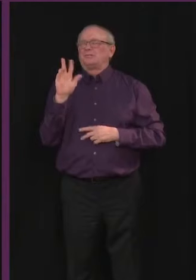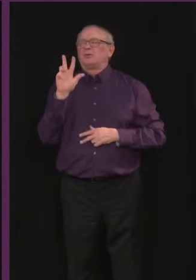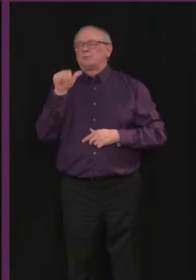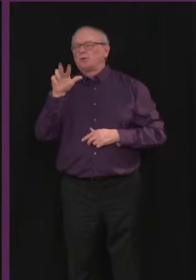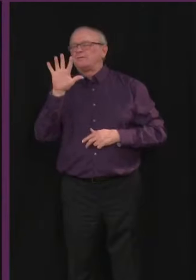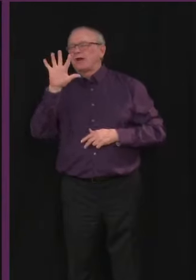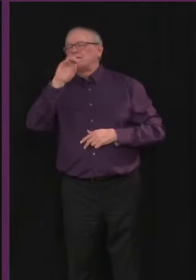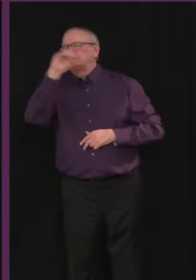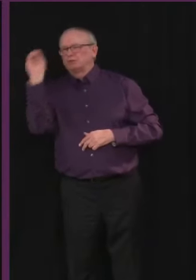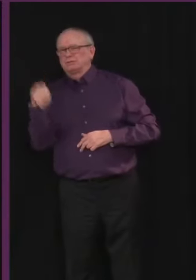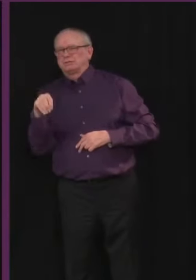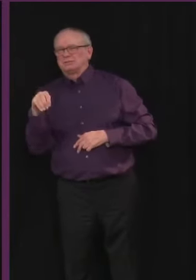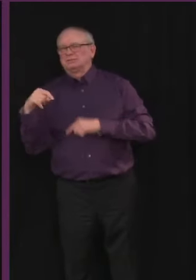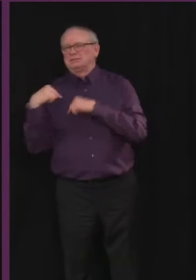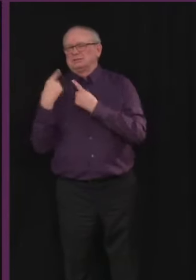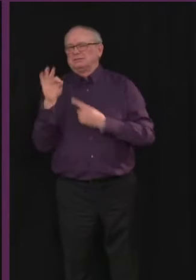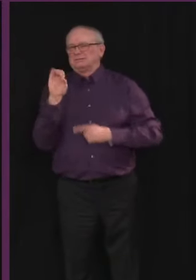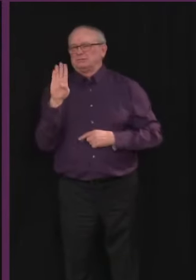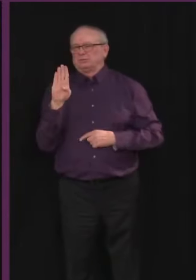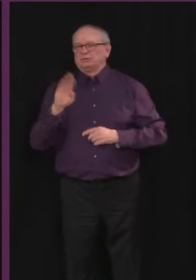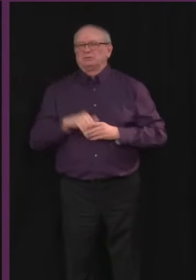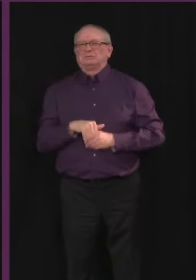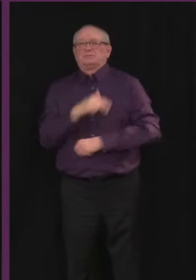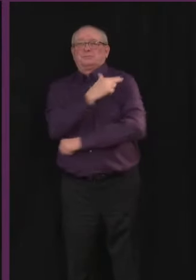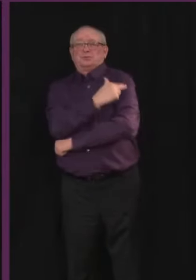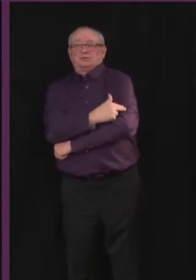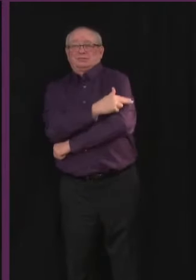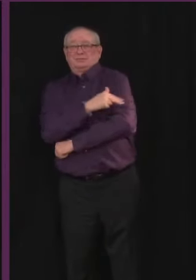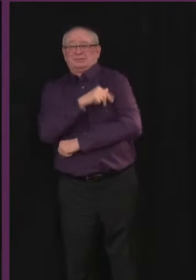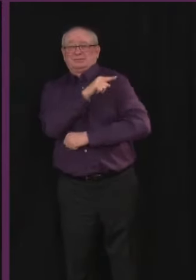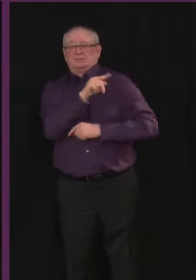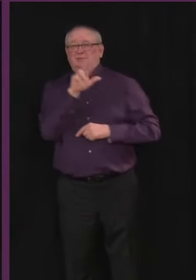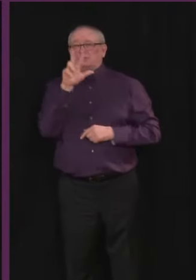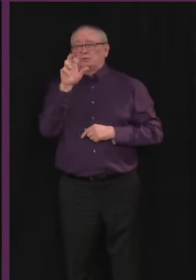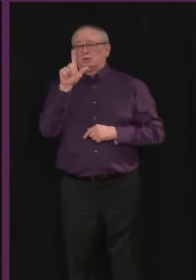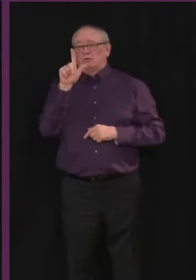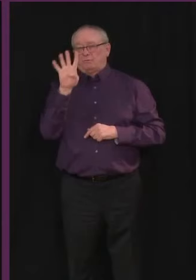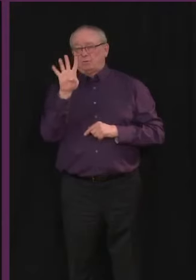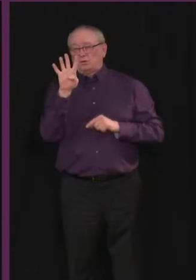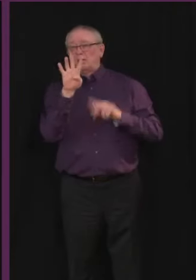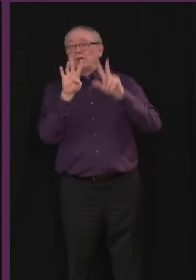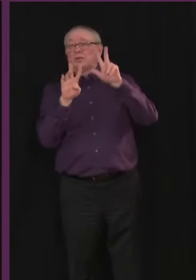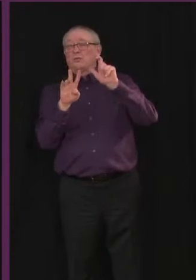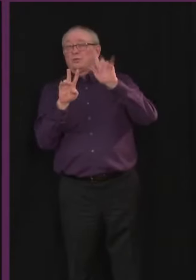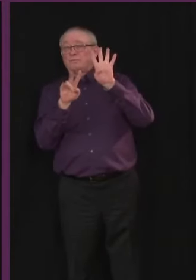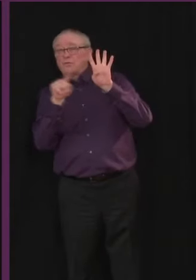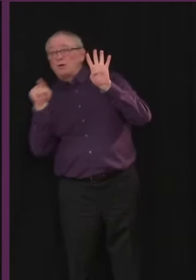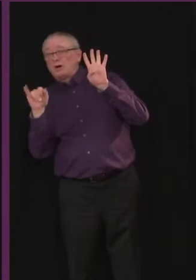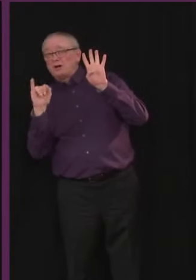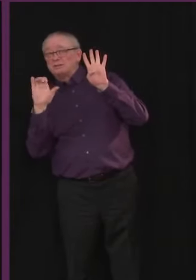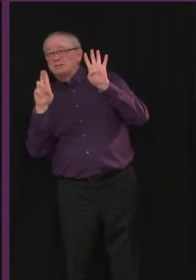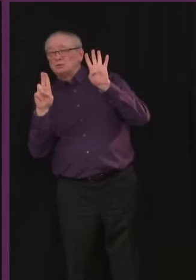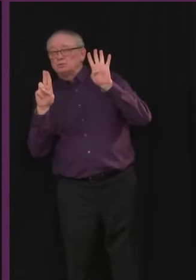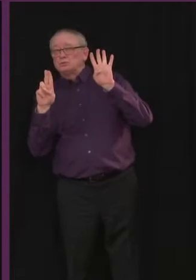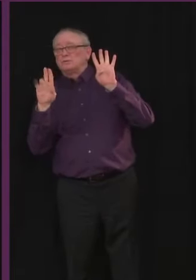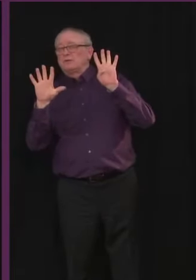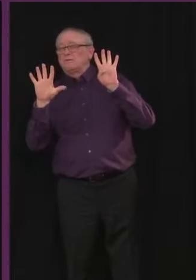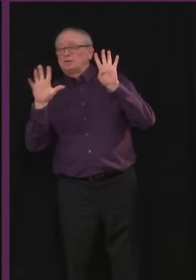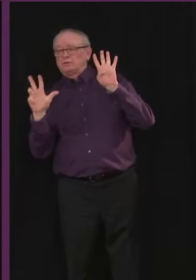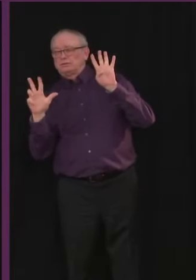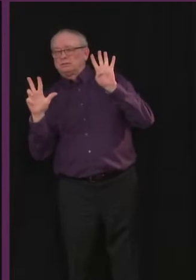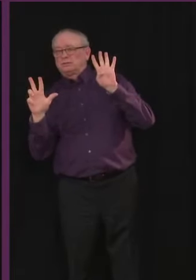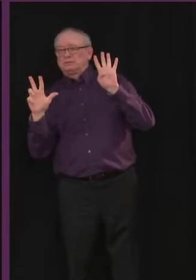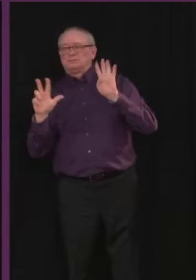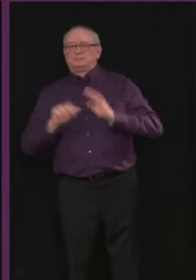in hospital, including 53 in the ICU. Sadly, I must announce that 16 new deaths were reported to